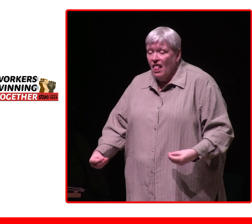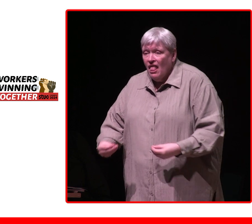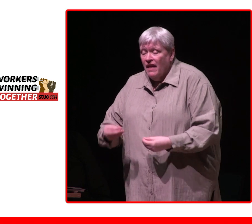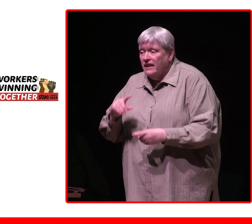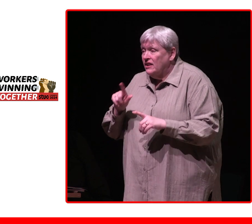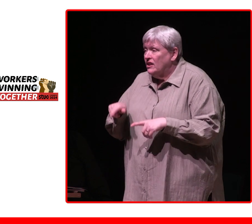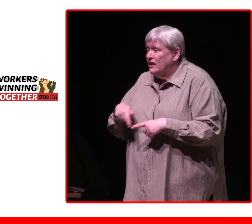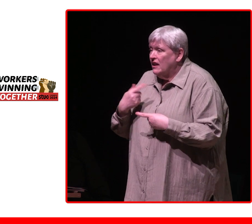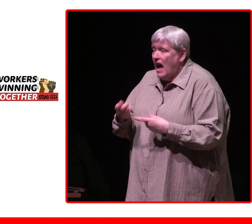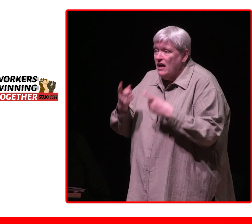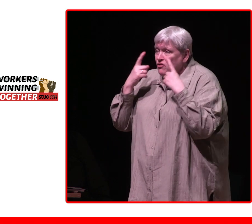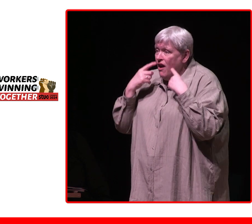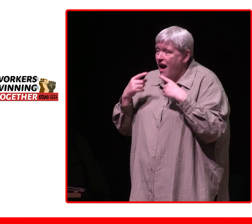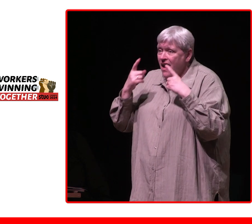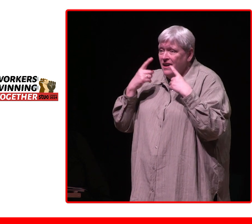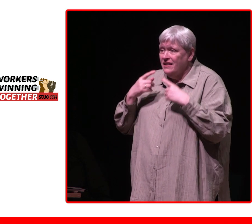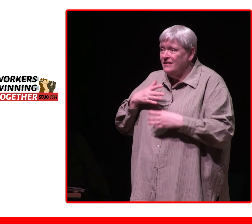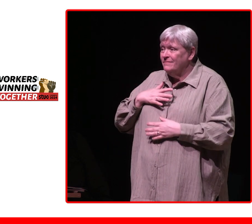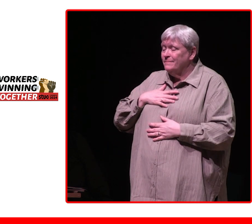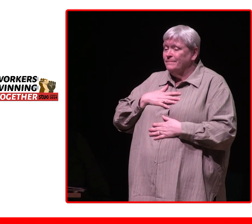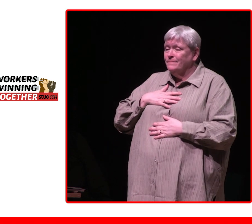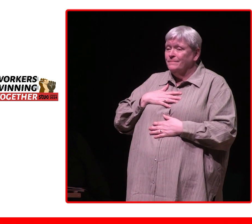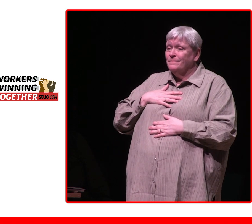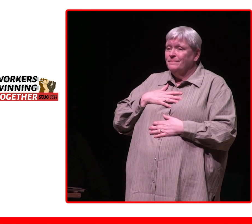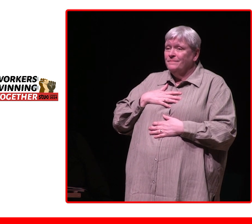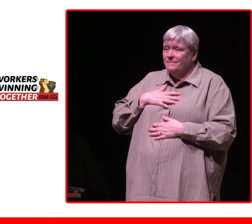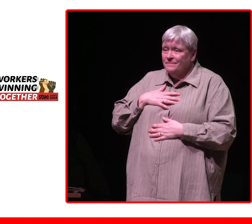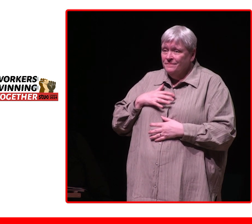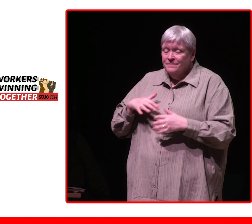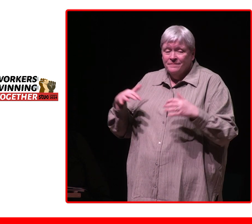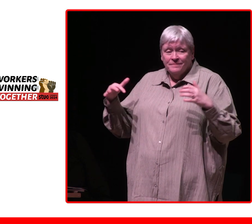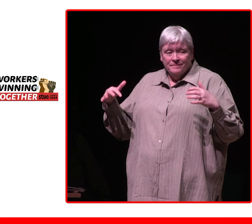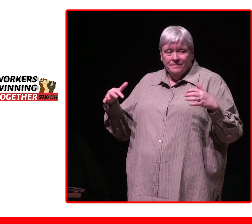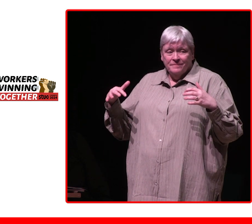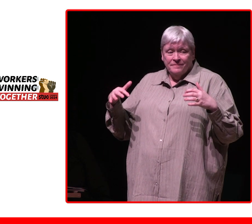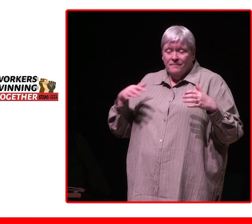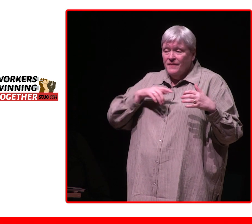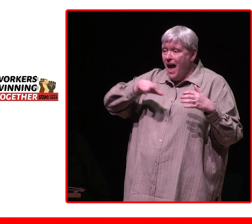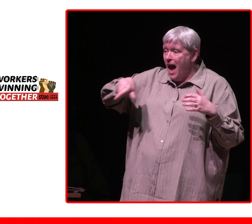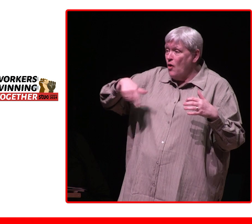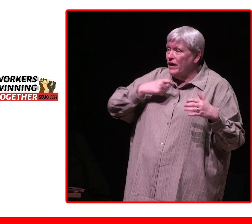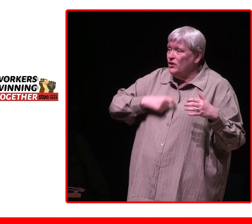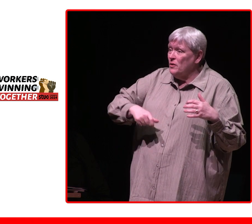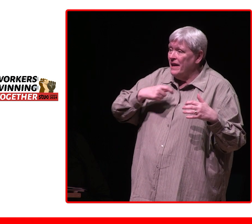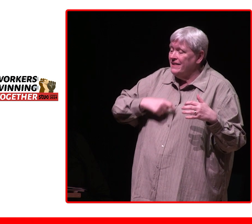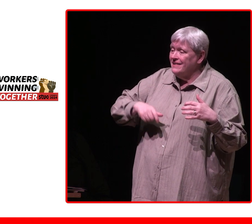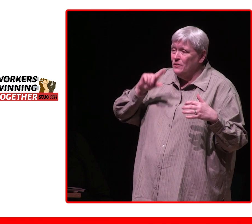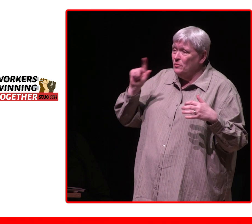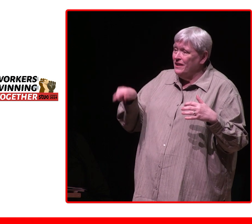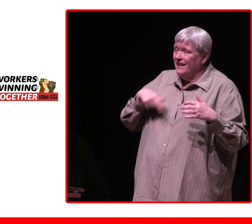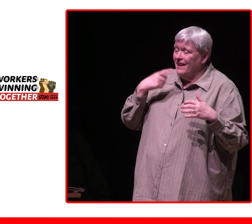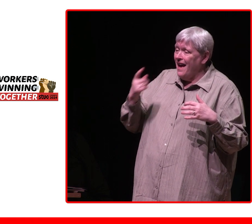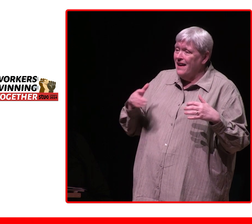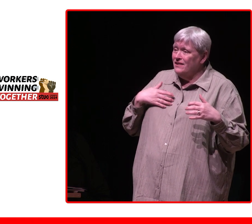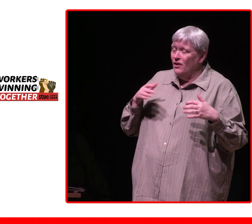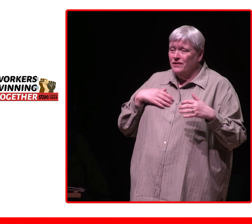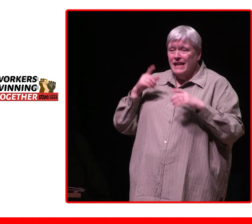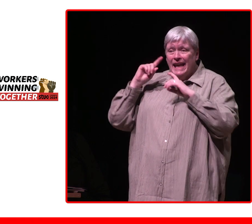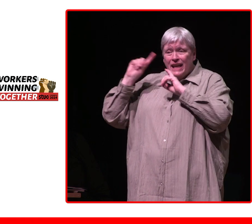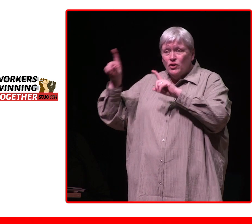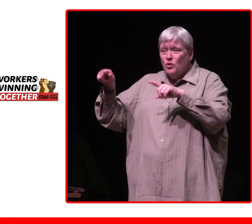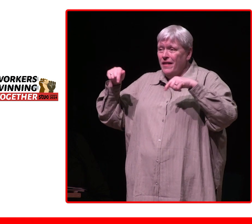they can't even cry. Conference, in our humanity, we cannot possibly turn away from